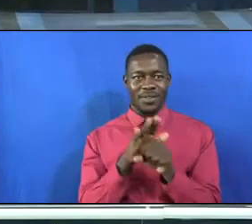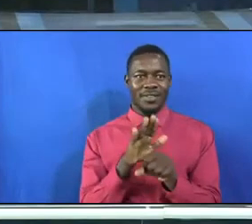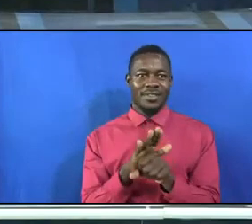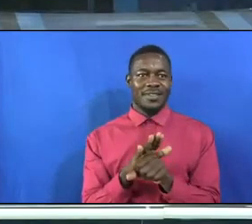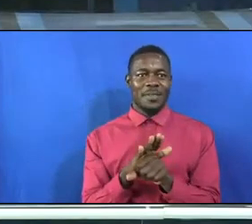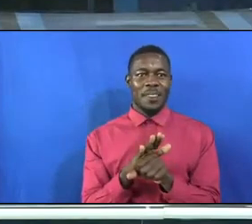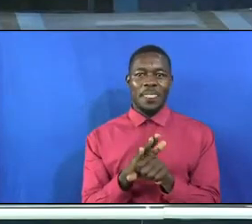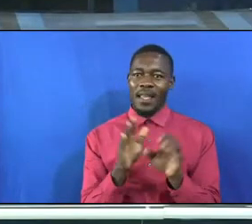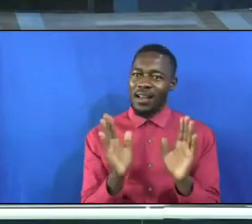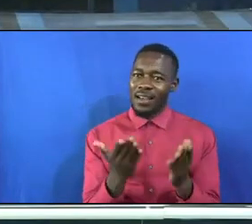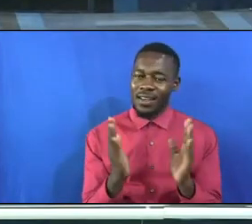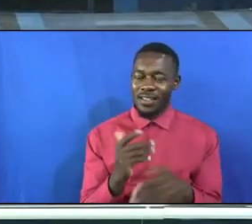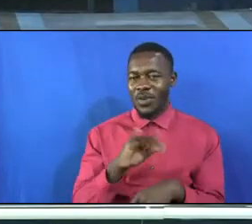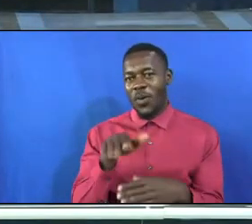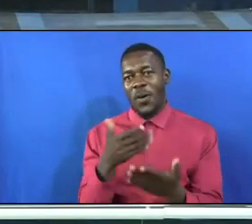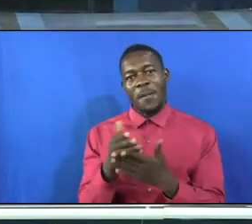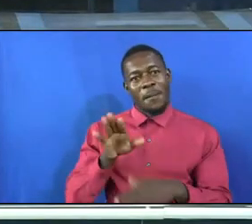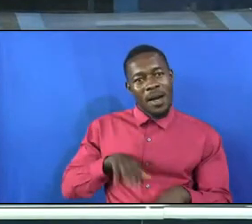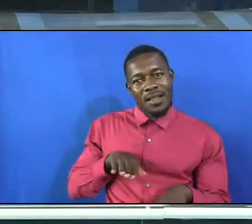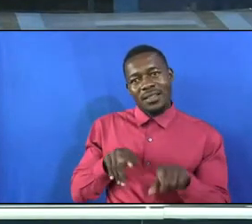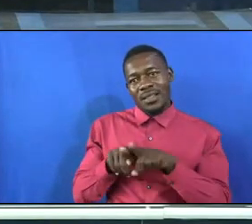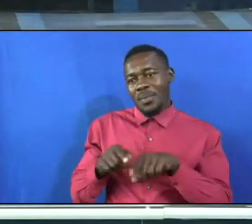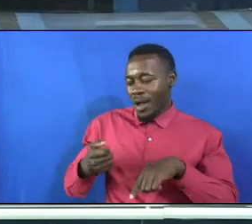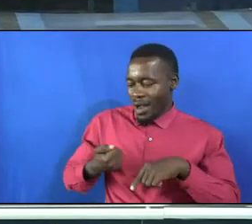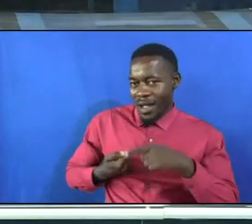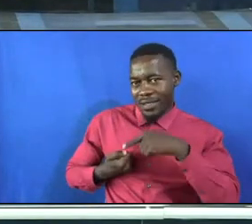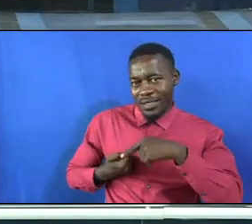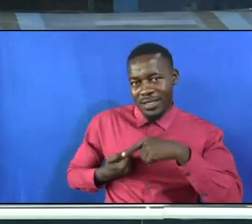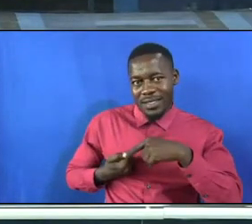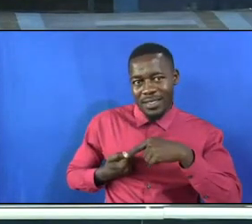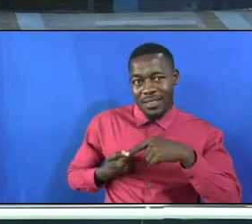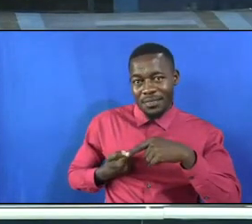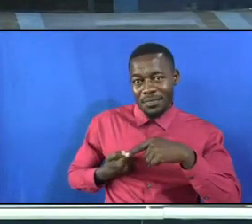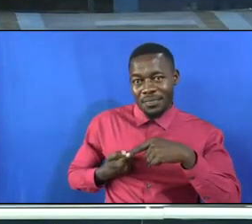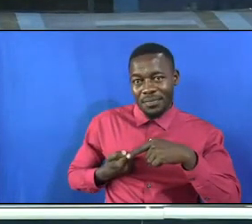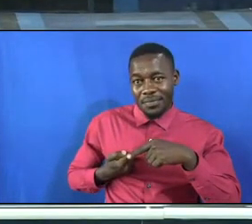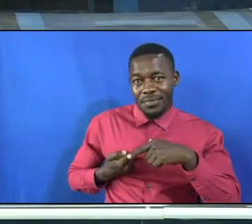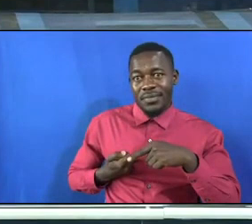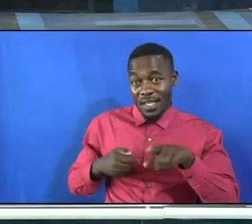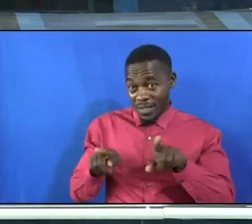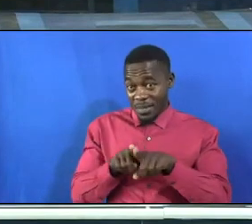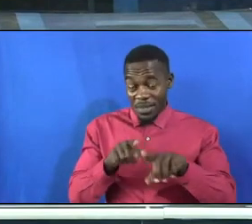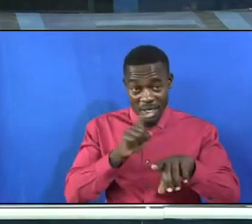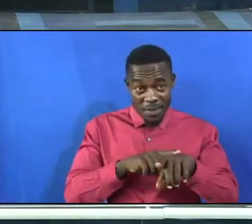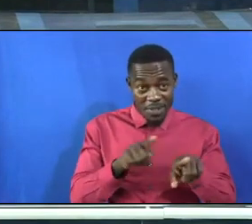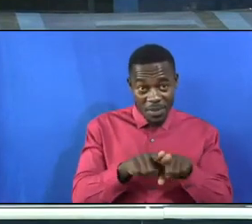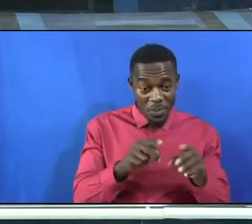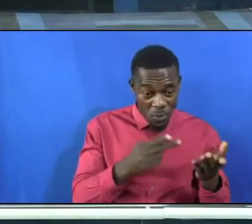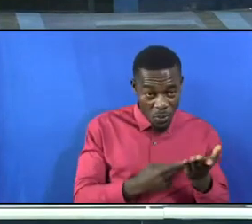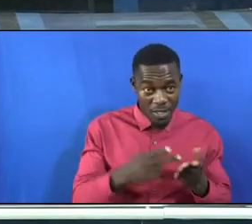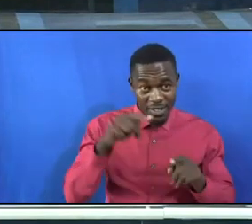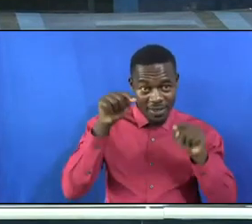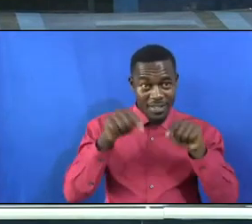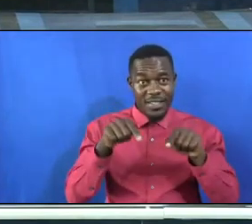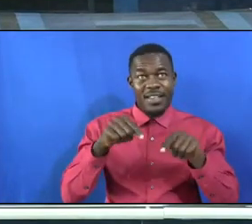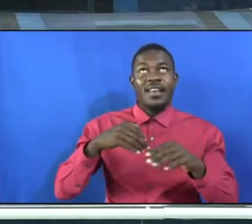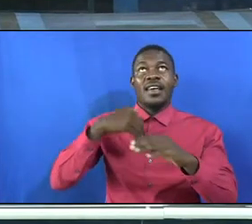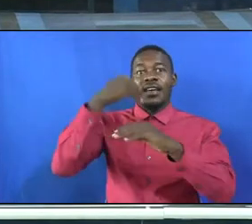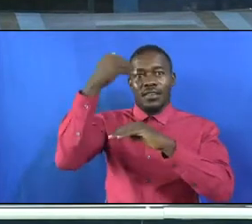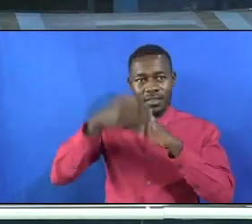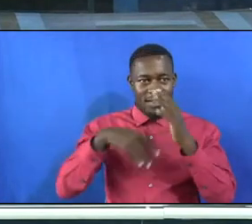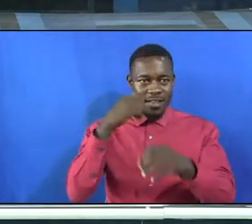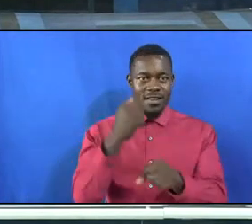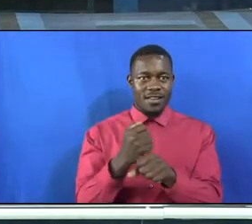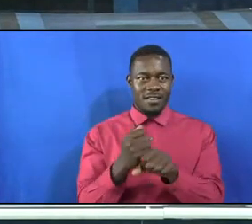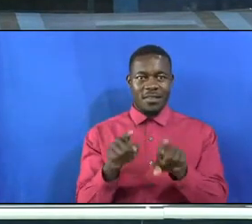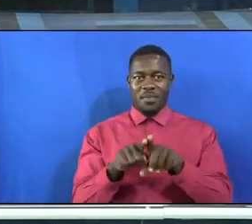I urge you, because this week will be repeated next year, God willing, make an appointment of visiting. I mean, it is